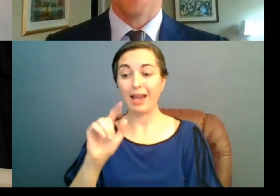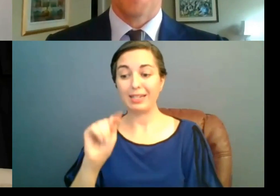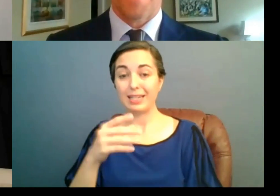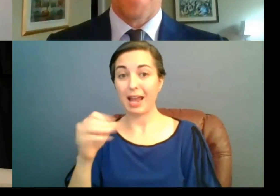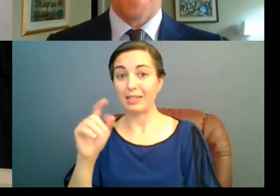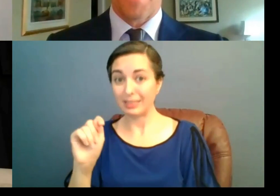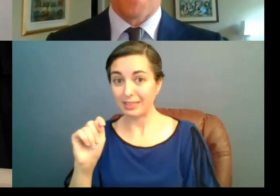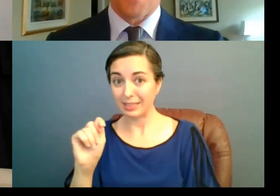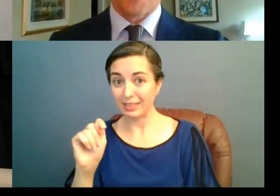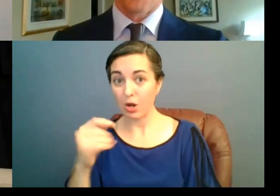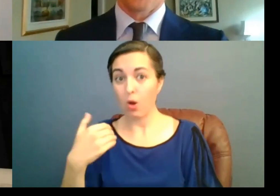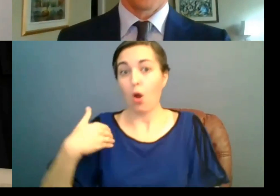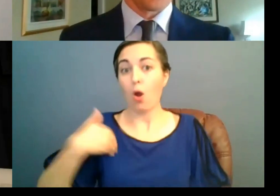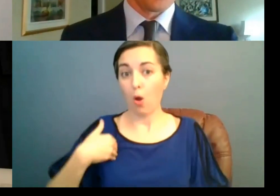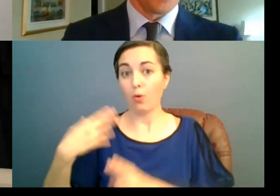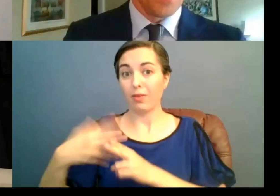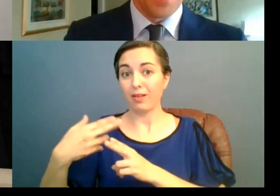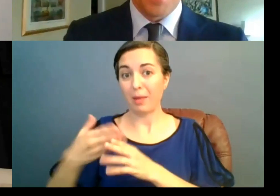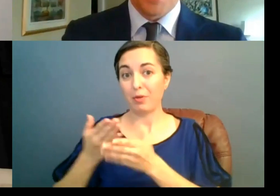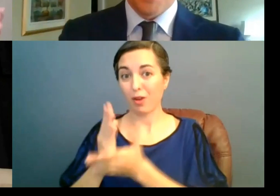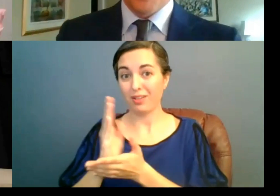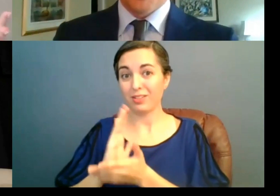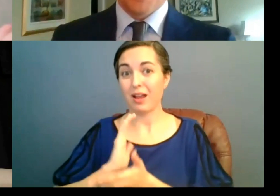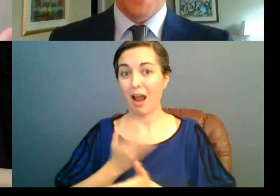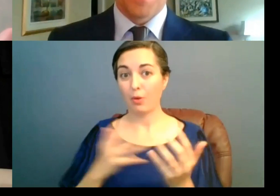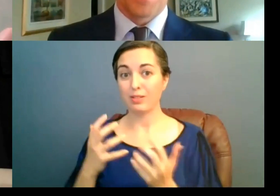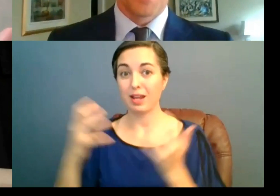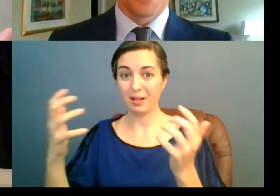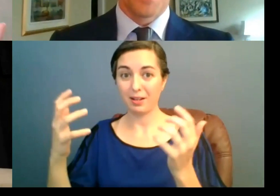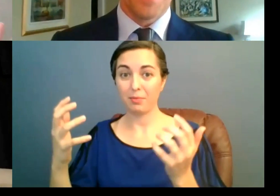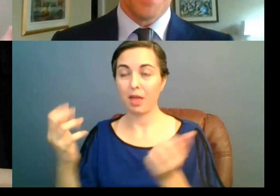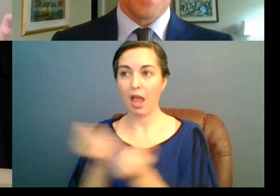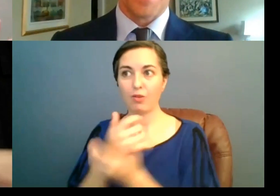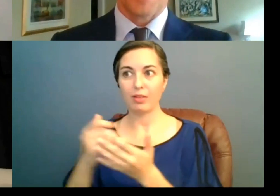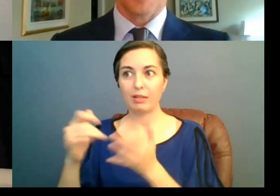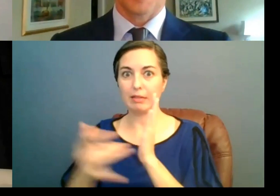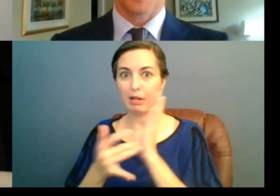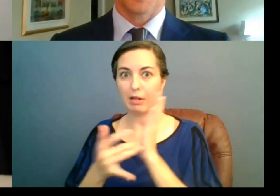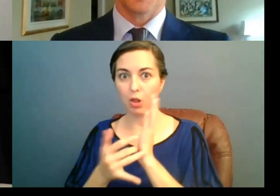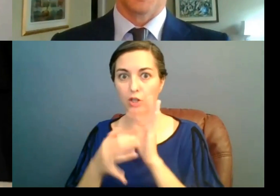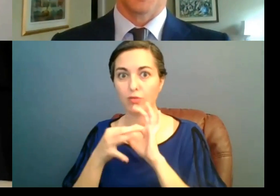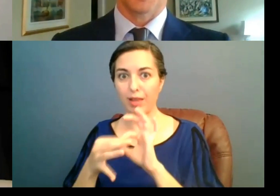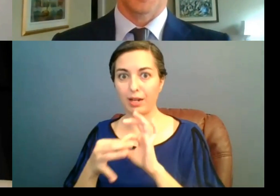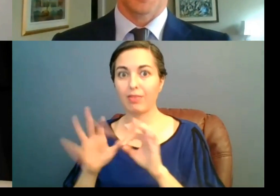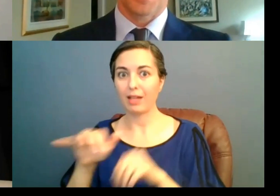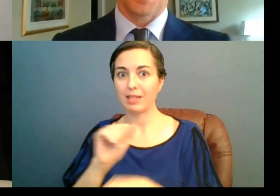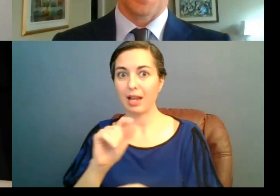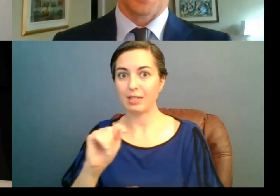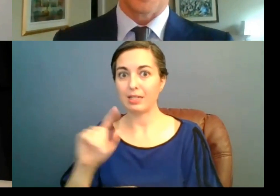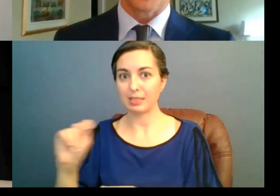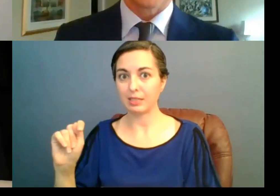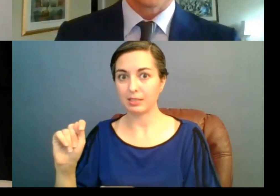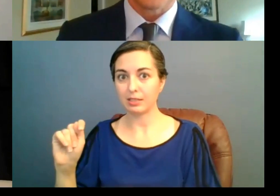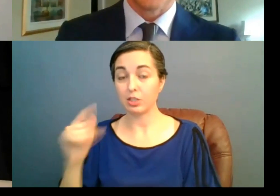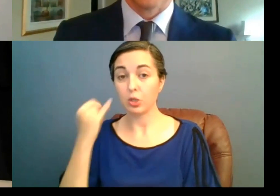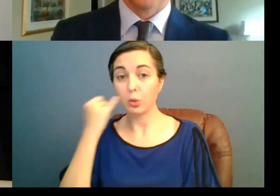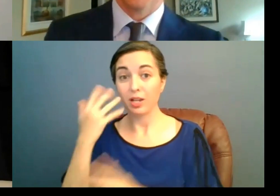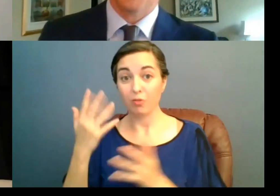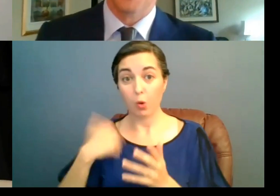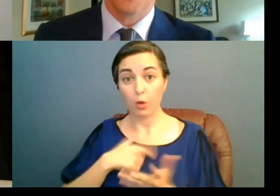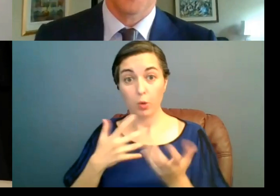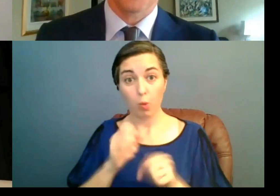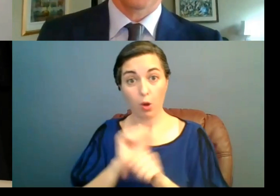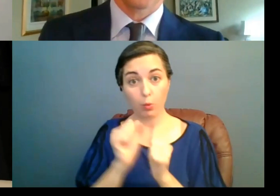our telecommunications and essentially almost everything technology related partner. So if we wanted to go after a company